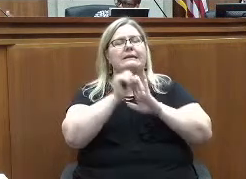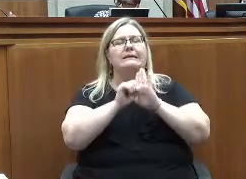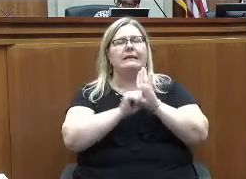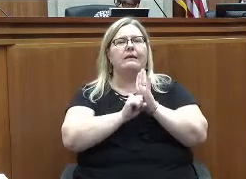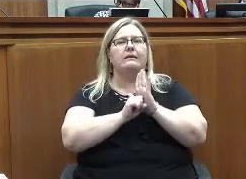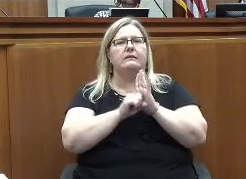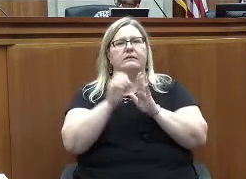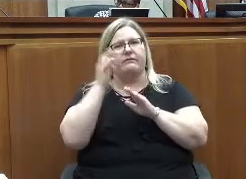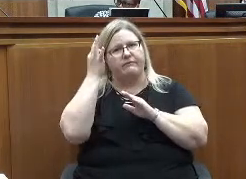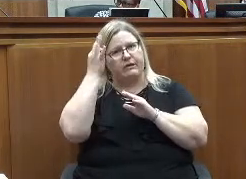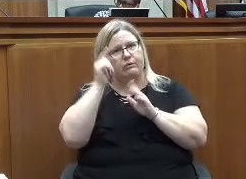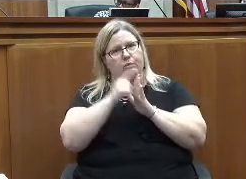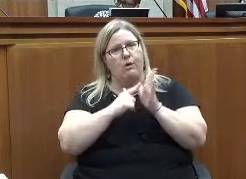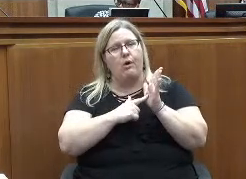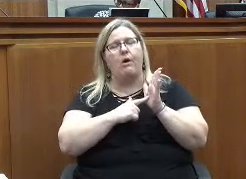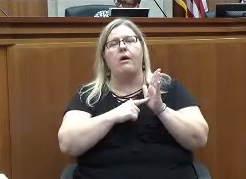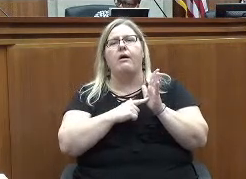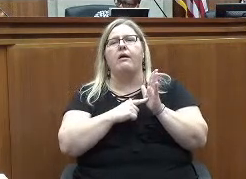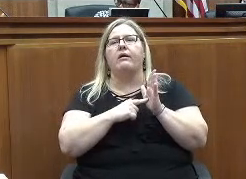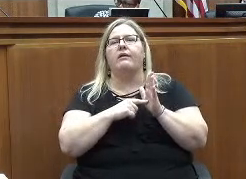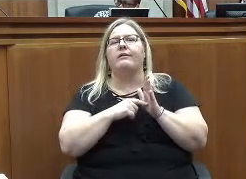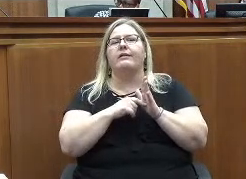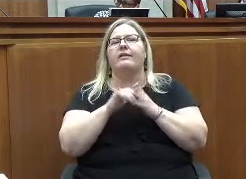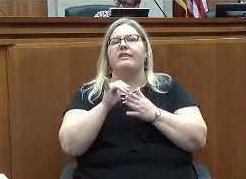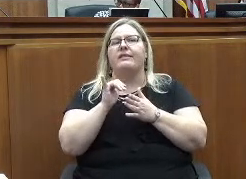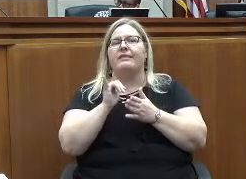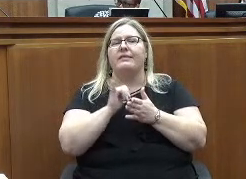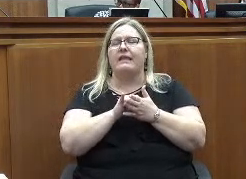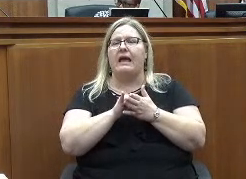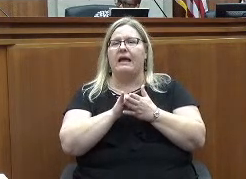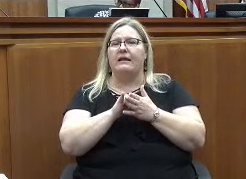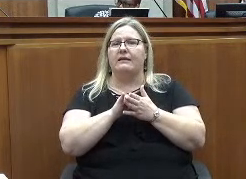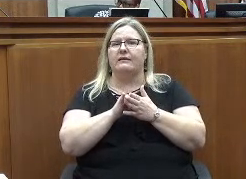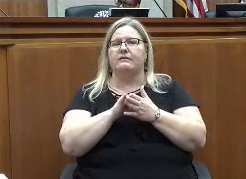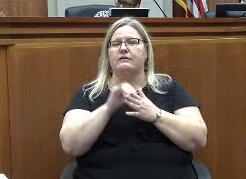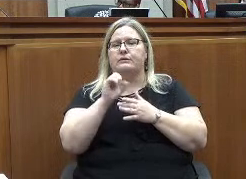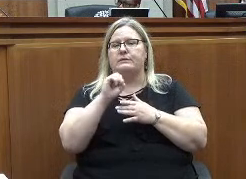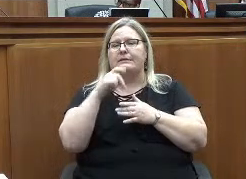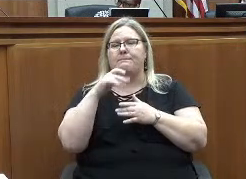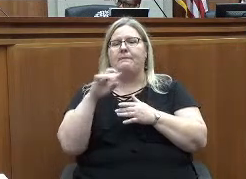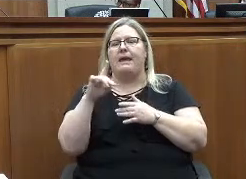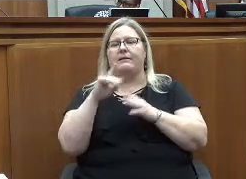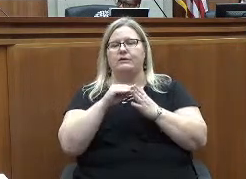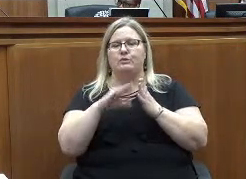and federal law that should be, SPED students should be included.